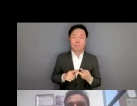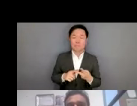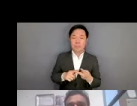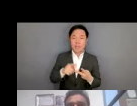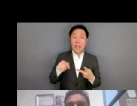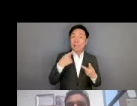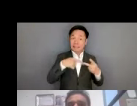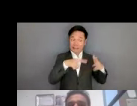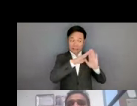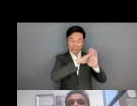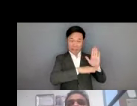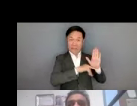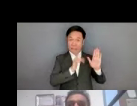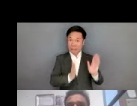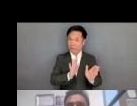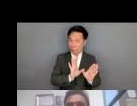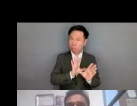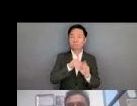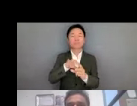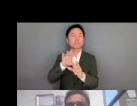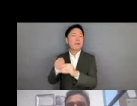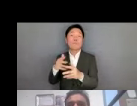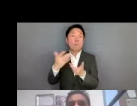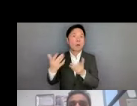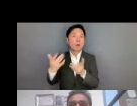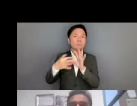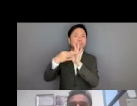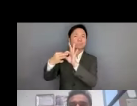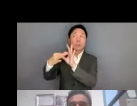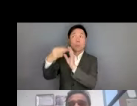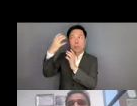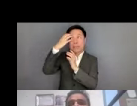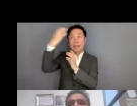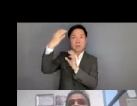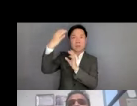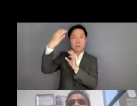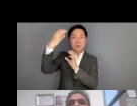the participation into policy making process for the persons with disabilities.